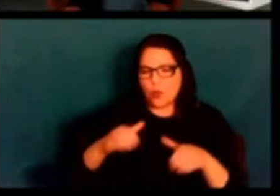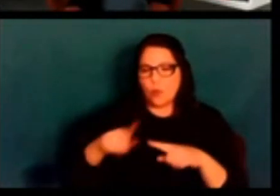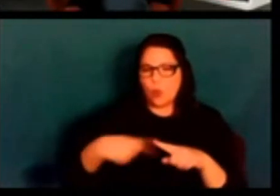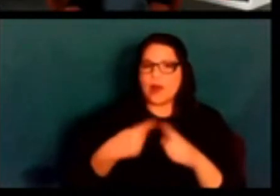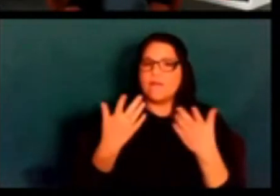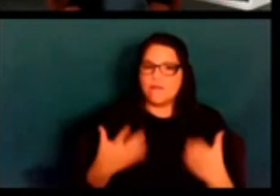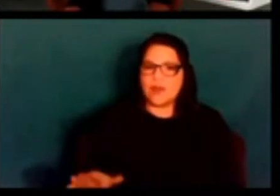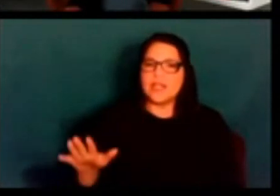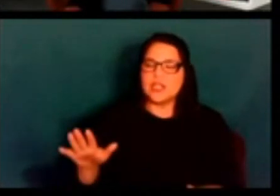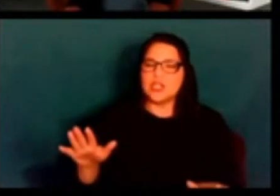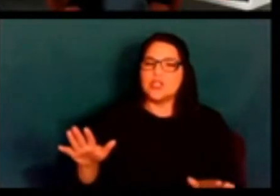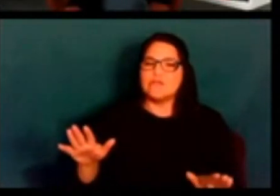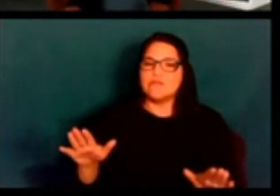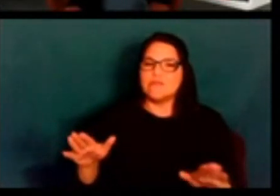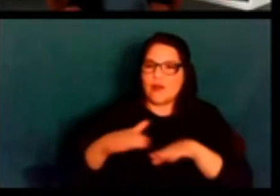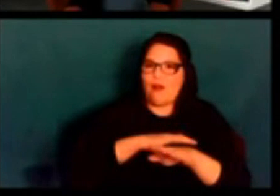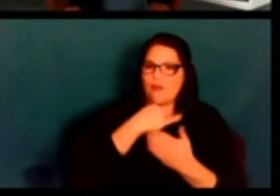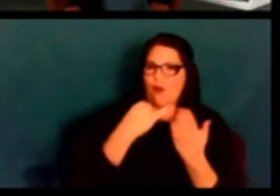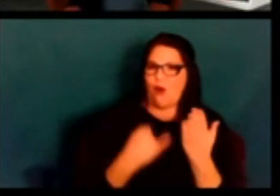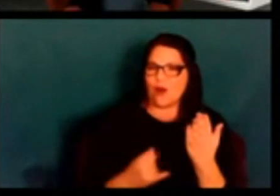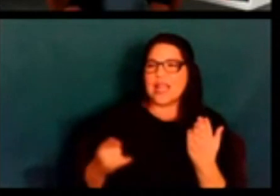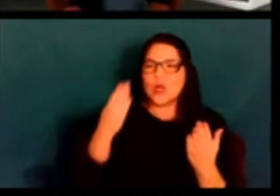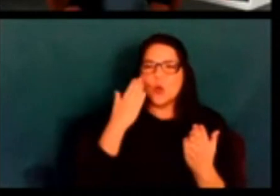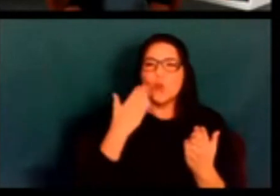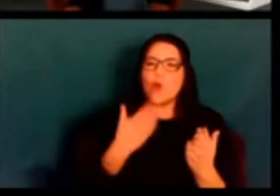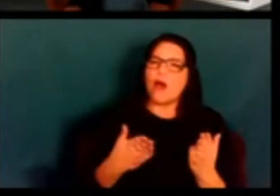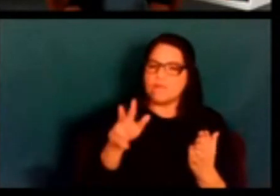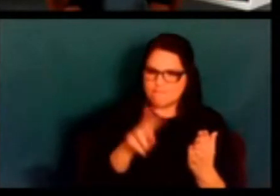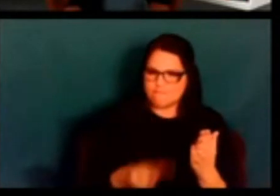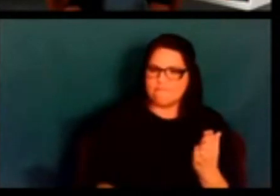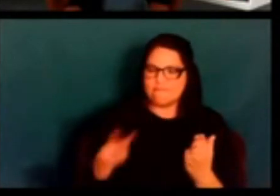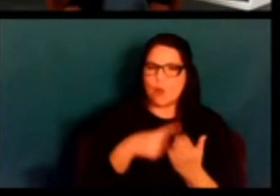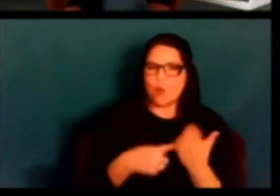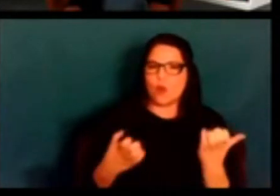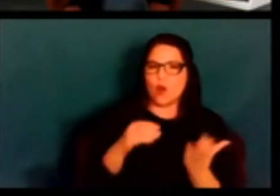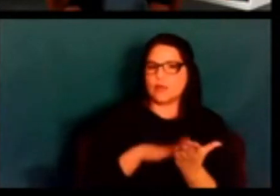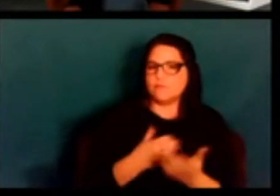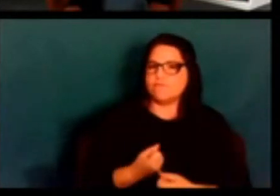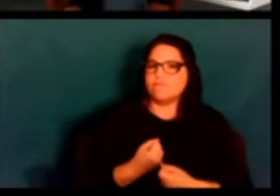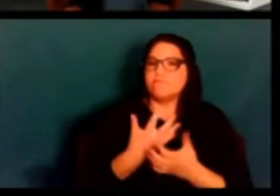with finished with the cover. He knew the group and what he wanted to say.